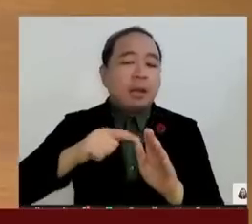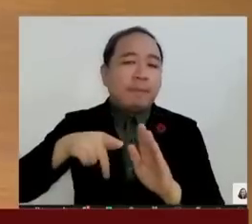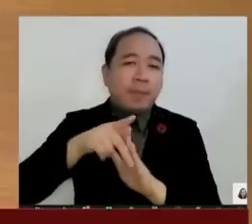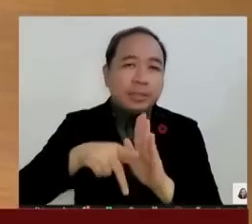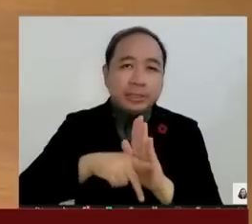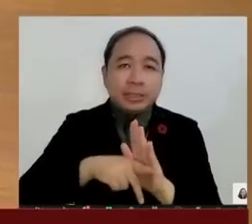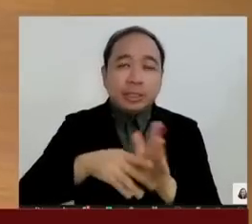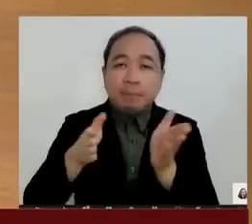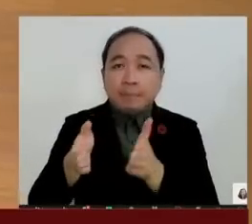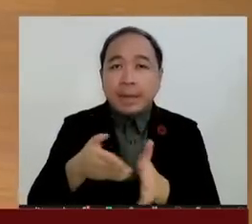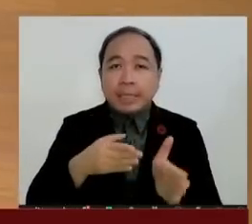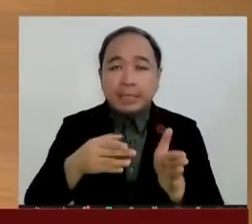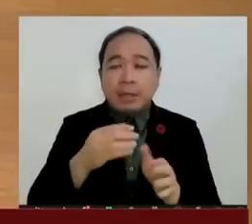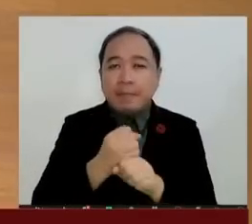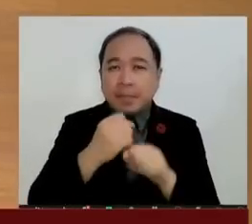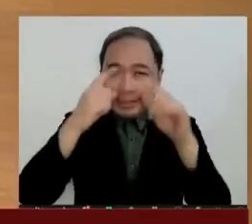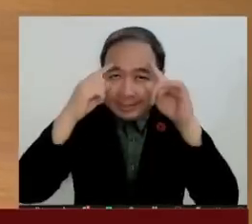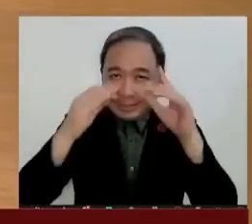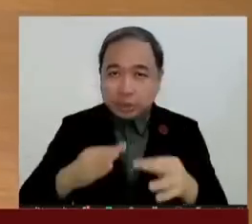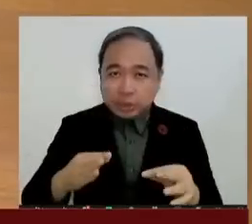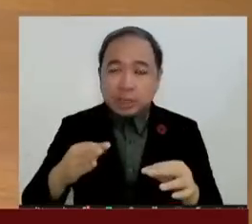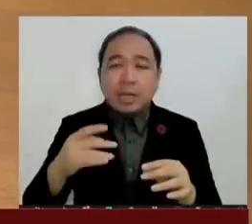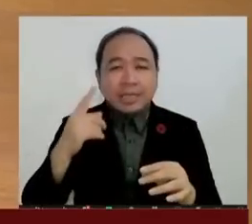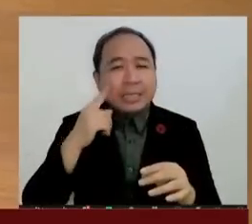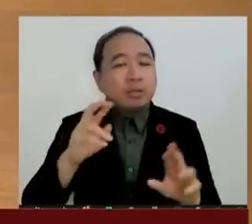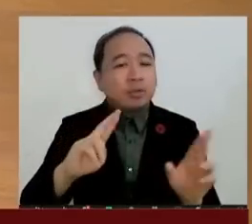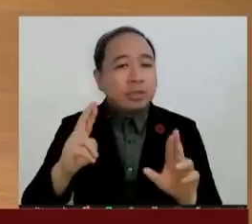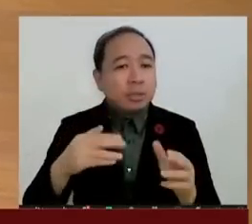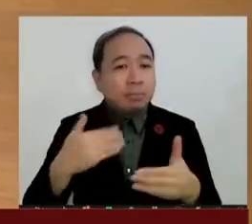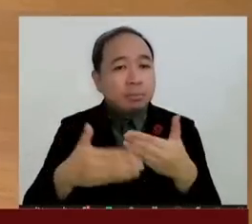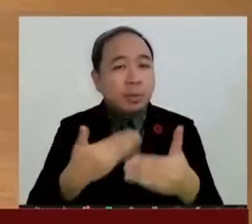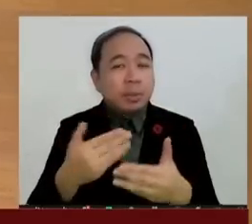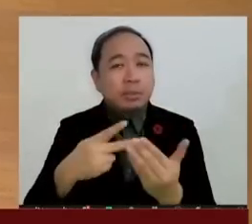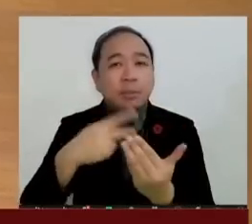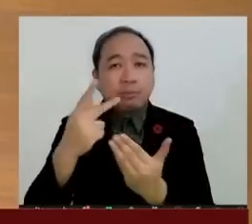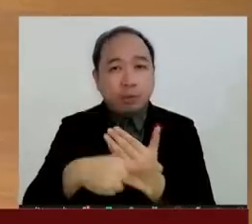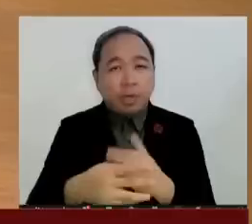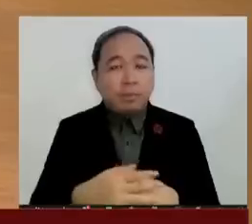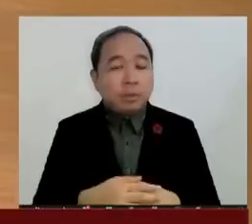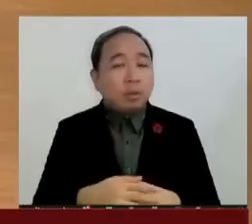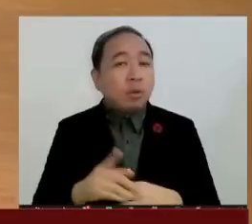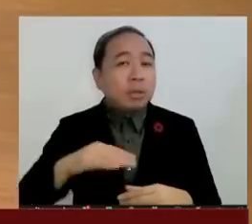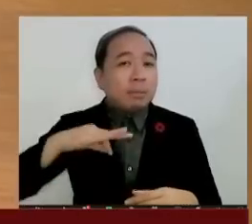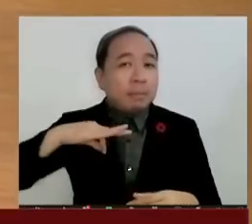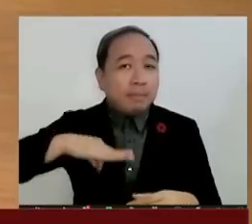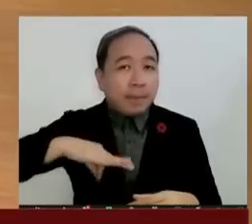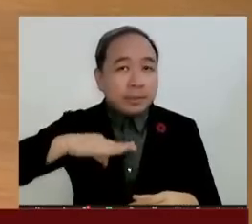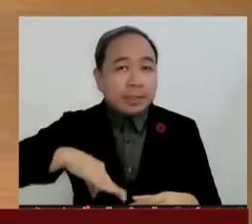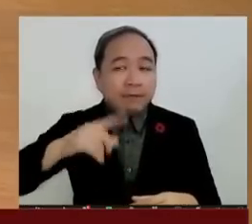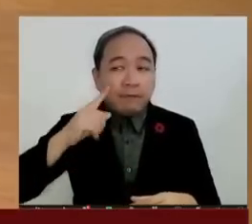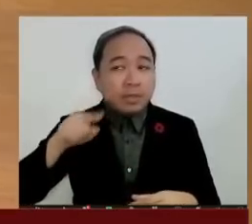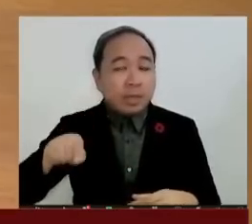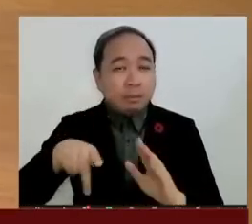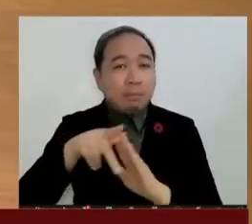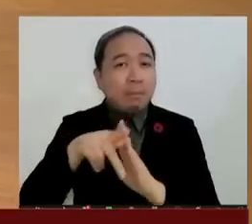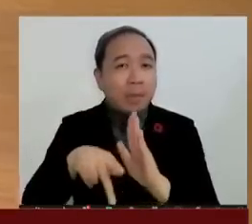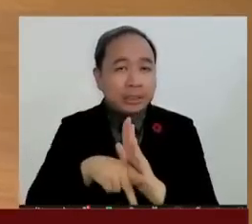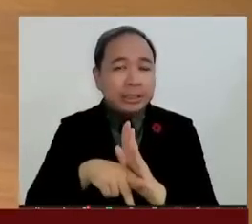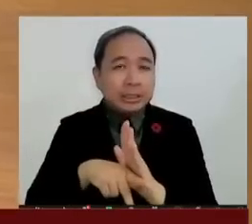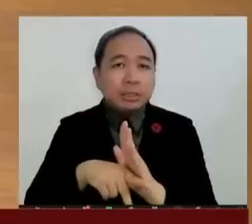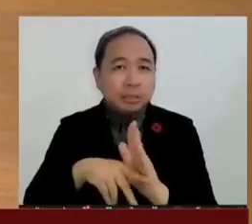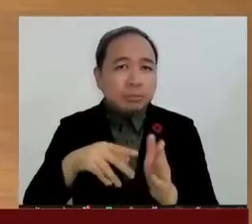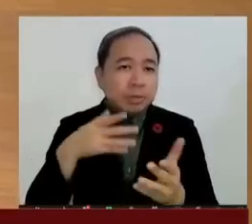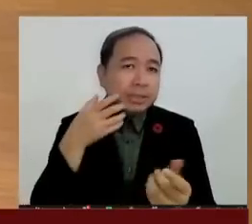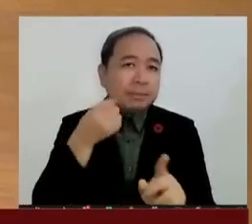decision-making, up to the implementation of programs. The potential advantages of such enlightened policies extend to jobs and